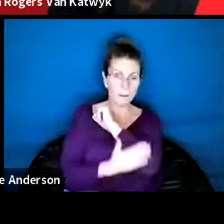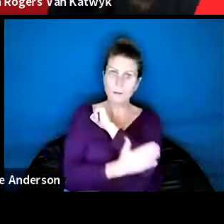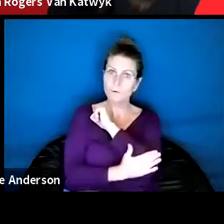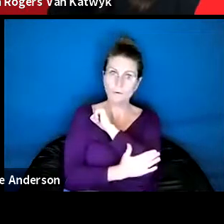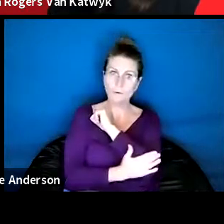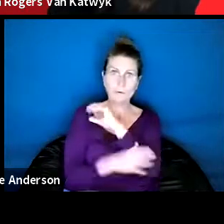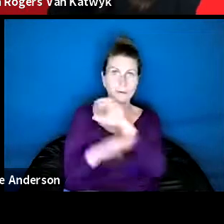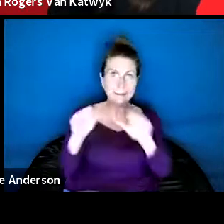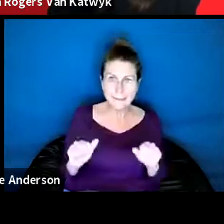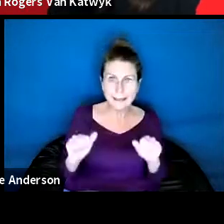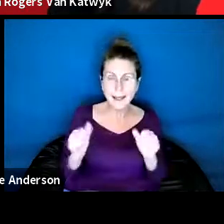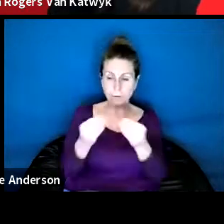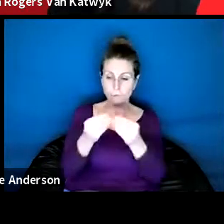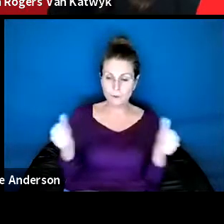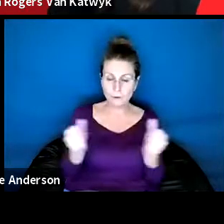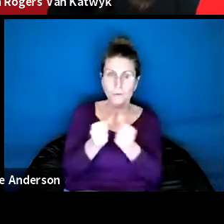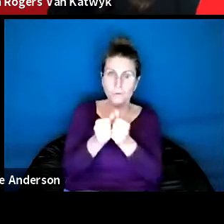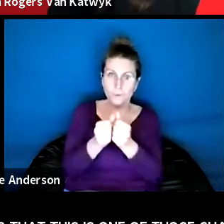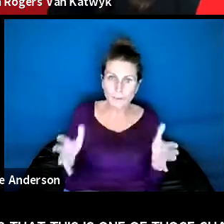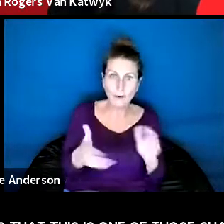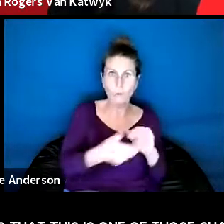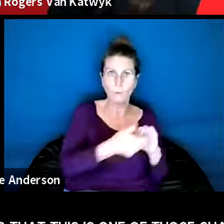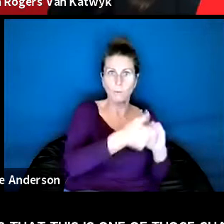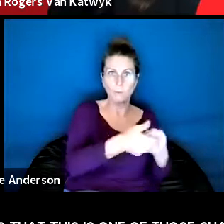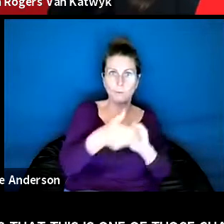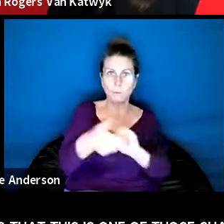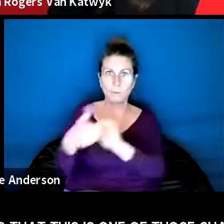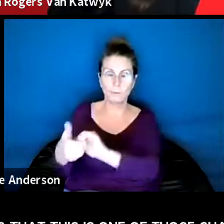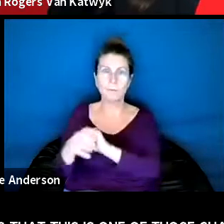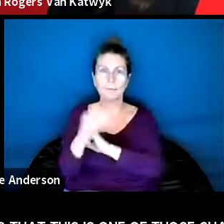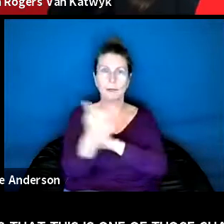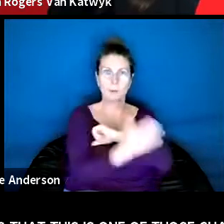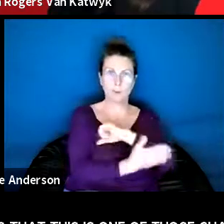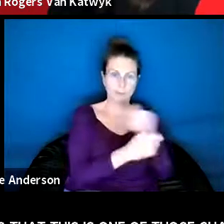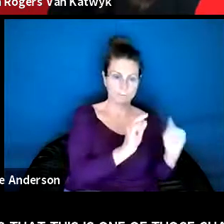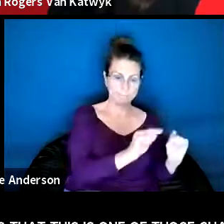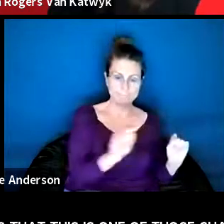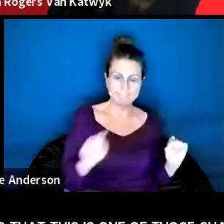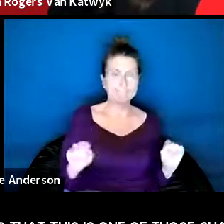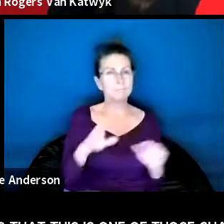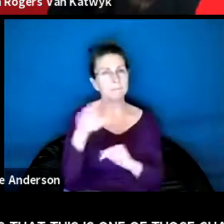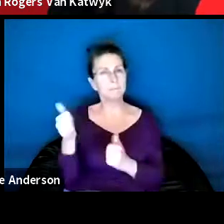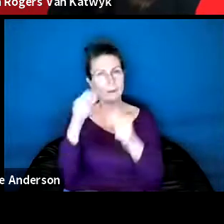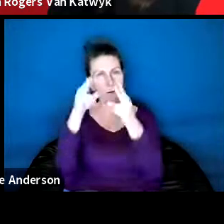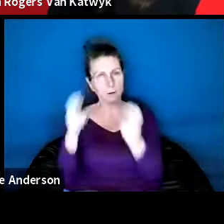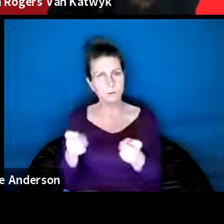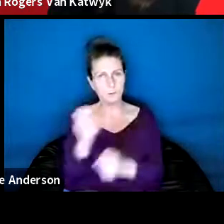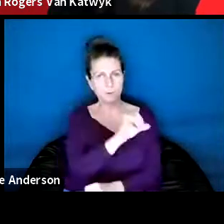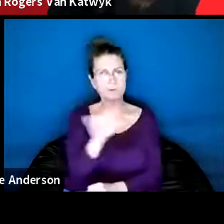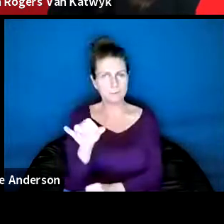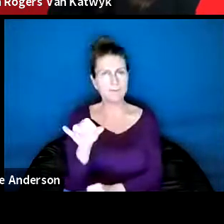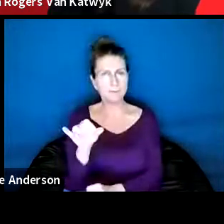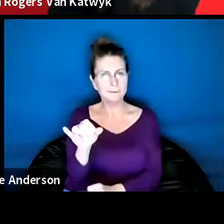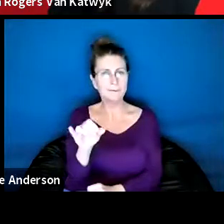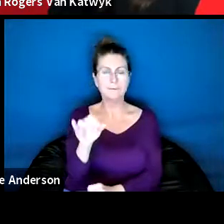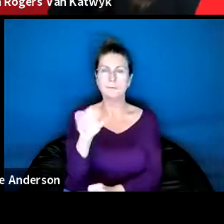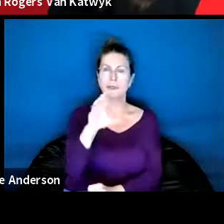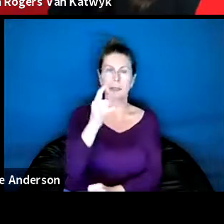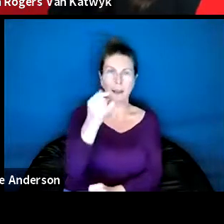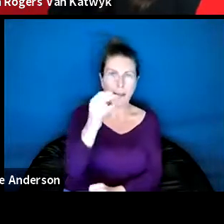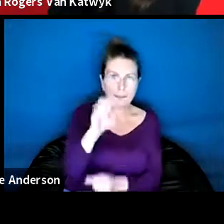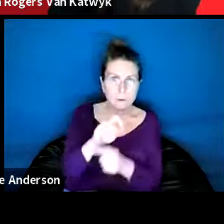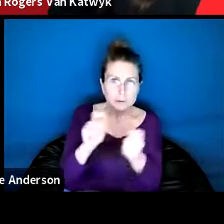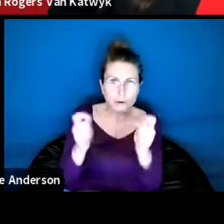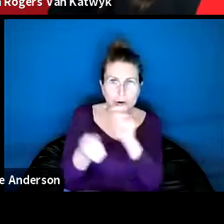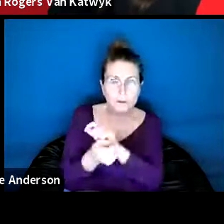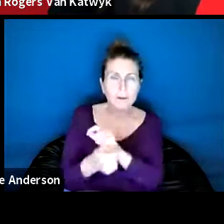entirety without working with other countries. Of course, there's many issues around the world that are like that. Climate change,